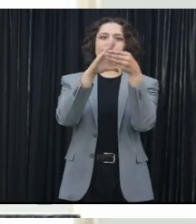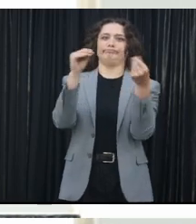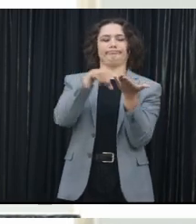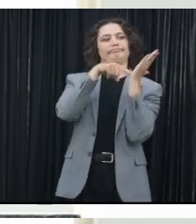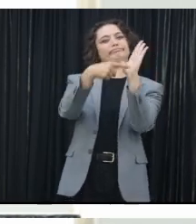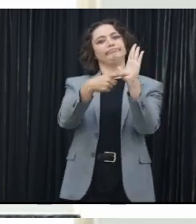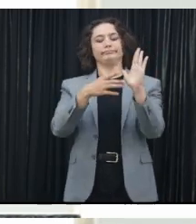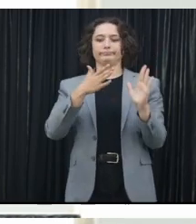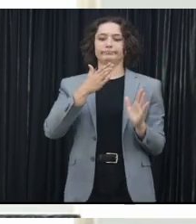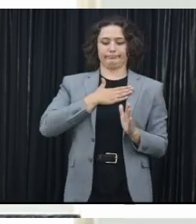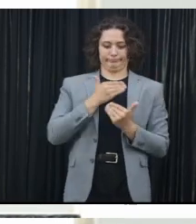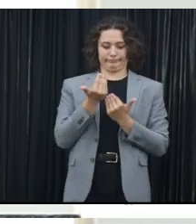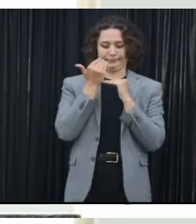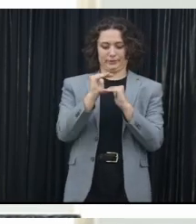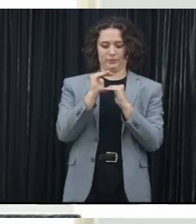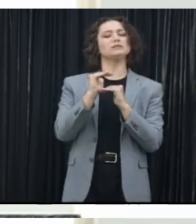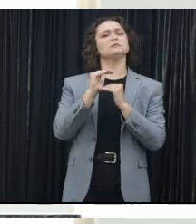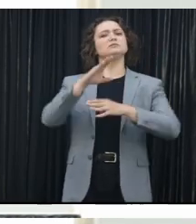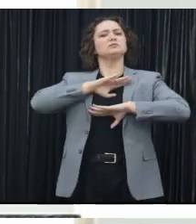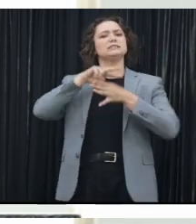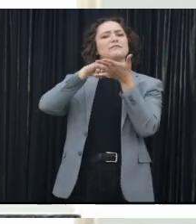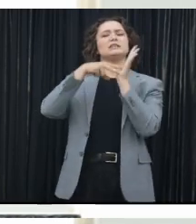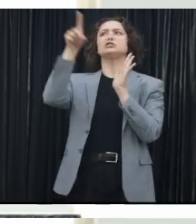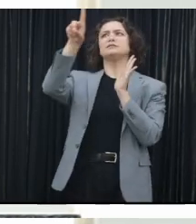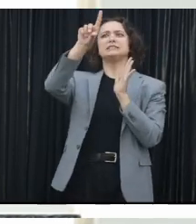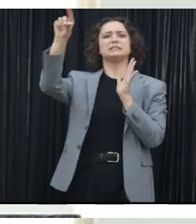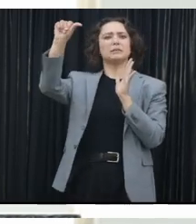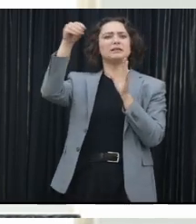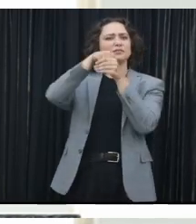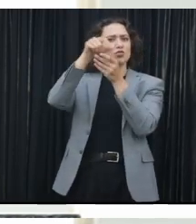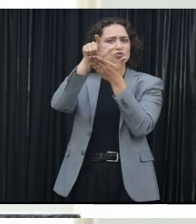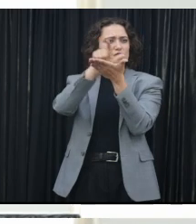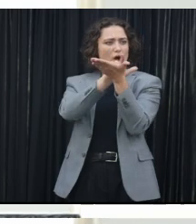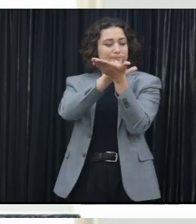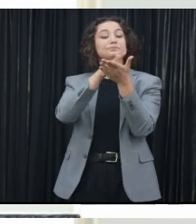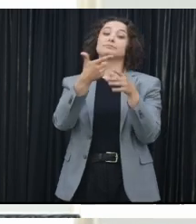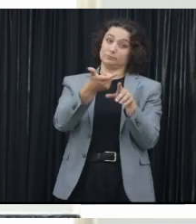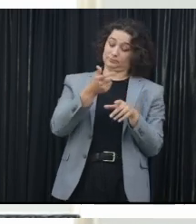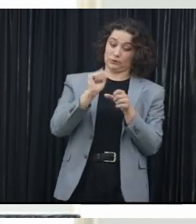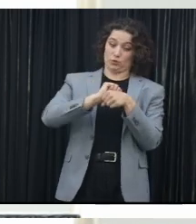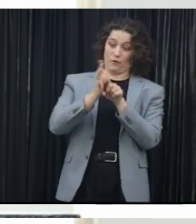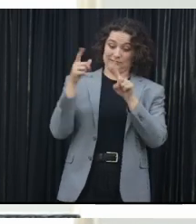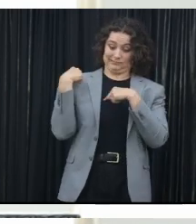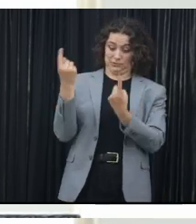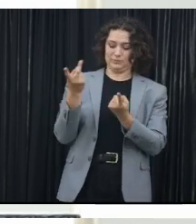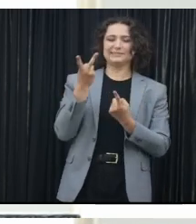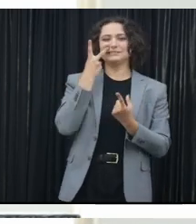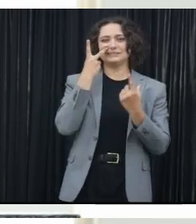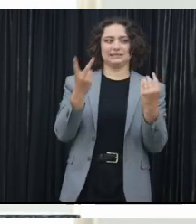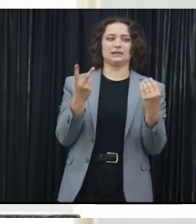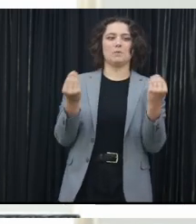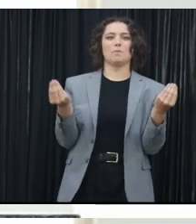the definition of disability under law, and they can show a need for that animal. Coming out of COVID, we are seeing a higher use of